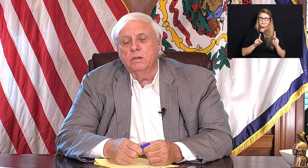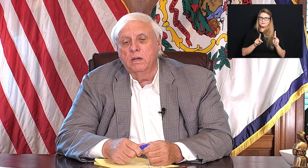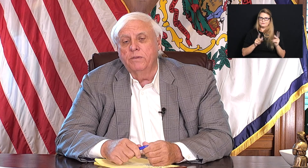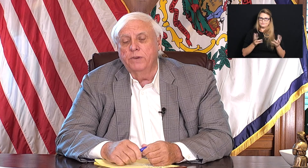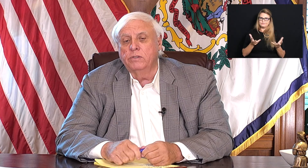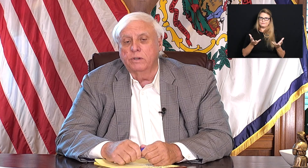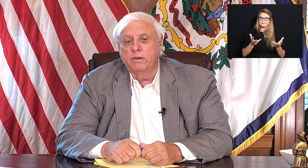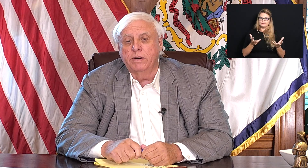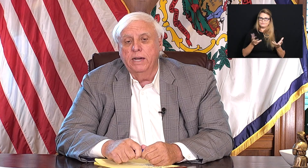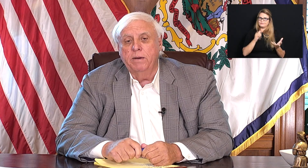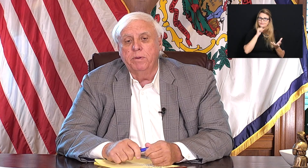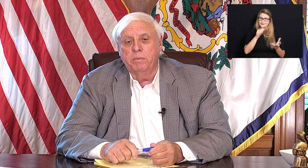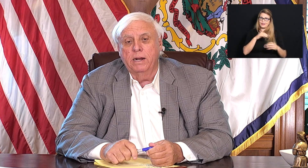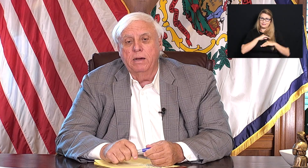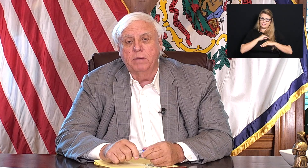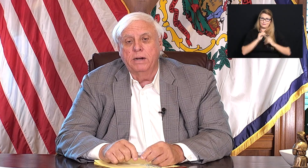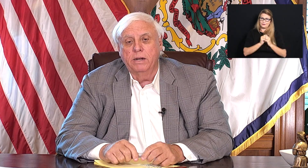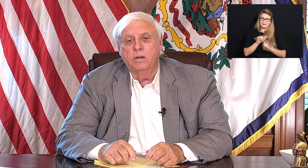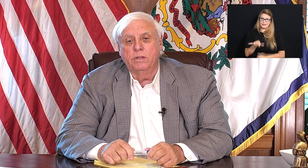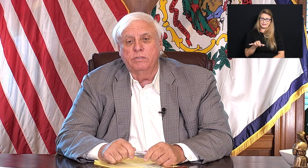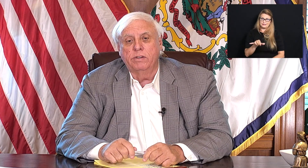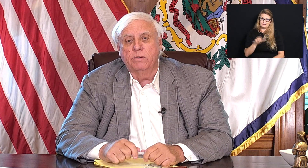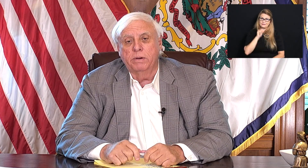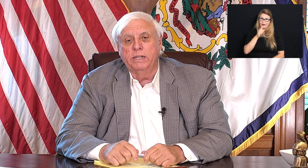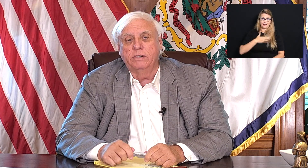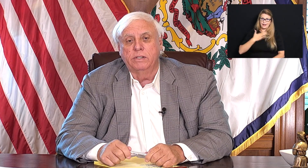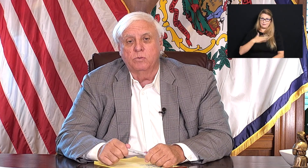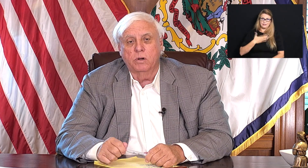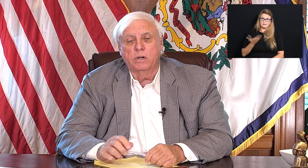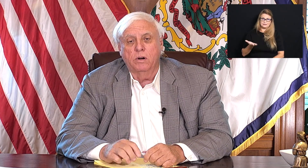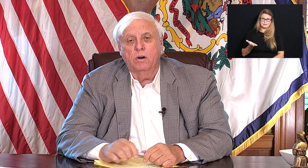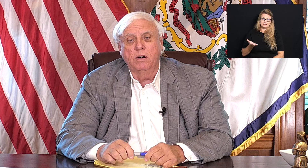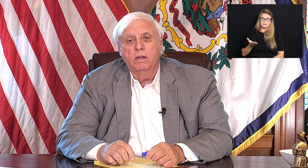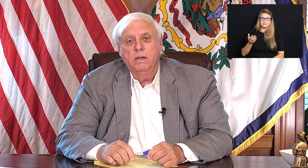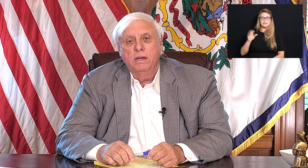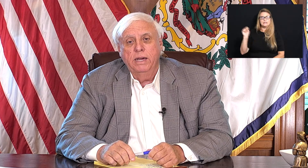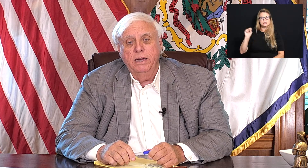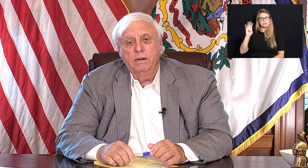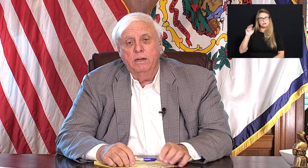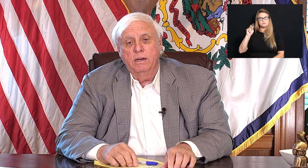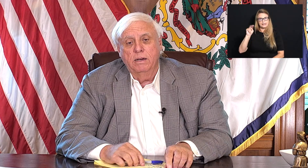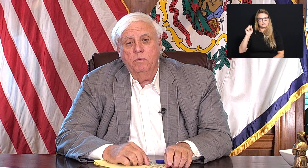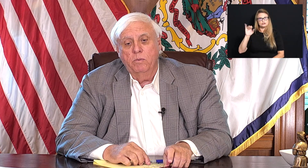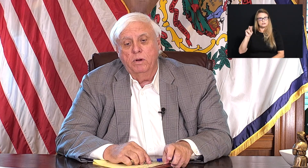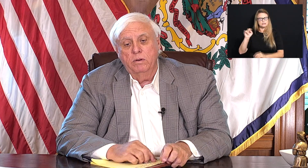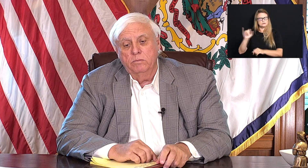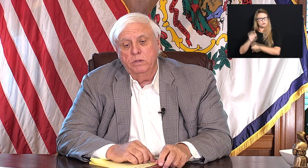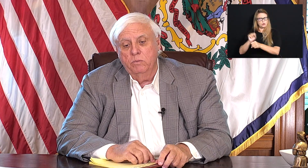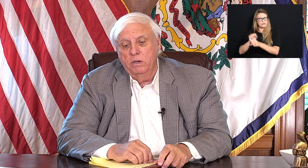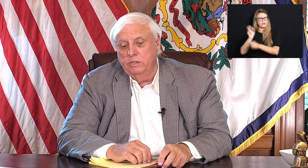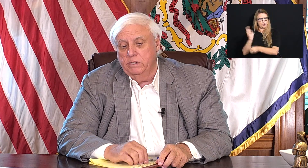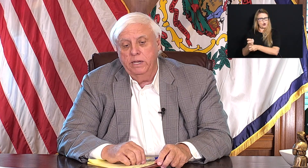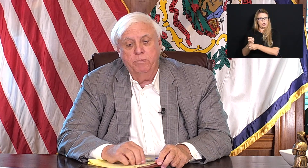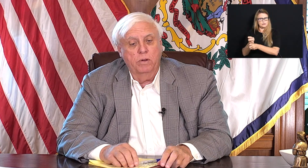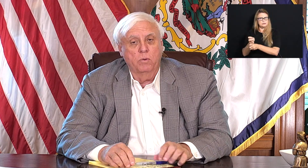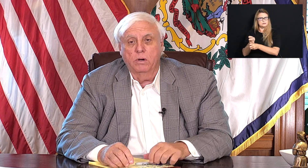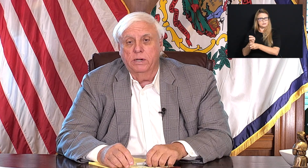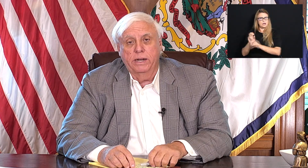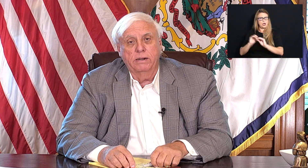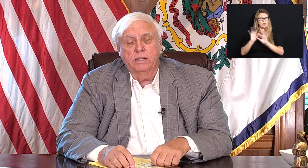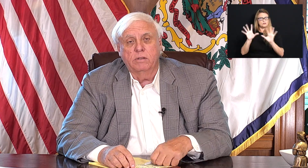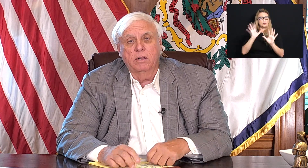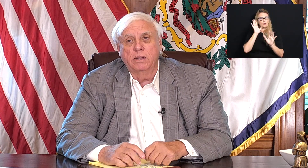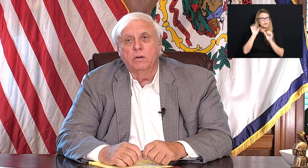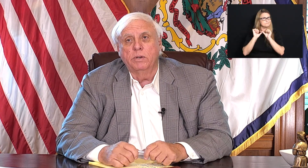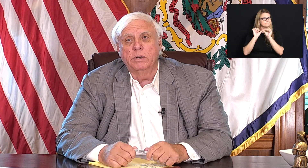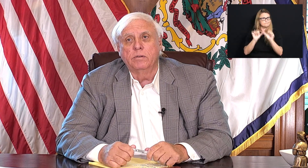a lot of folks are not very happy, but I know that Senator Manchin is working hard, and we want to just keep on working at